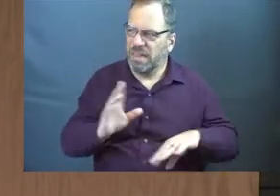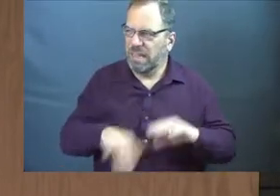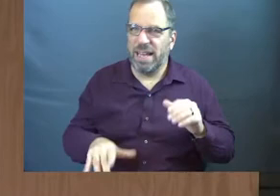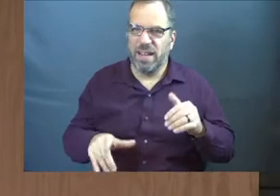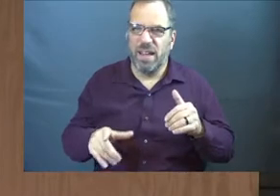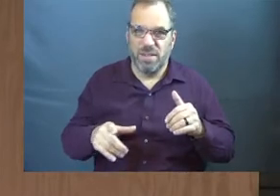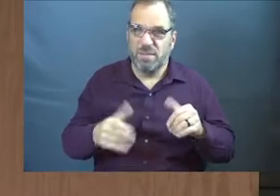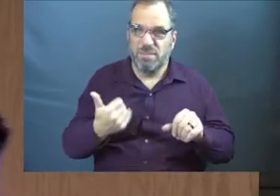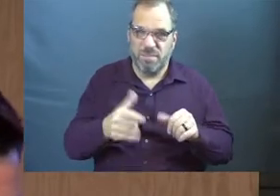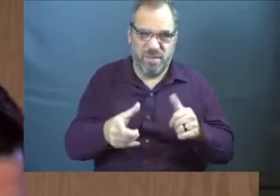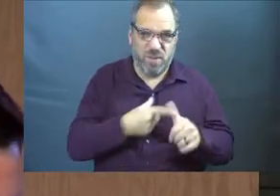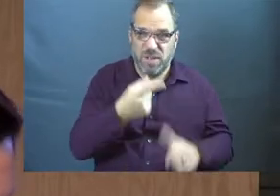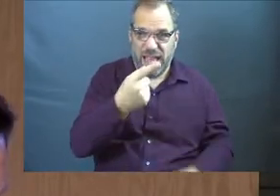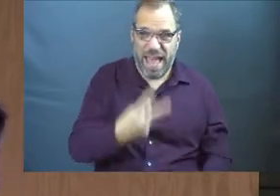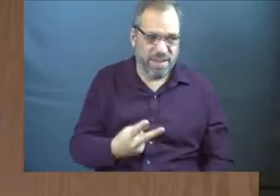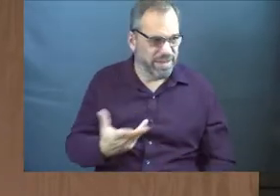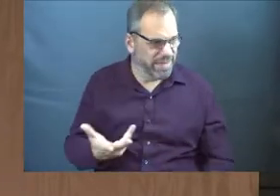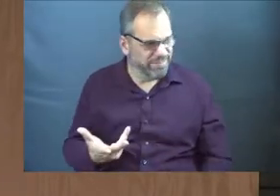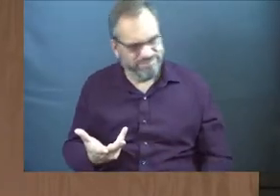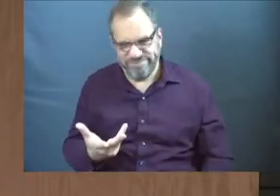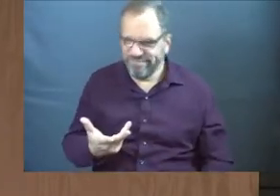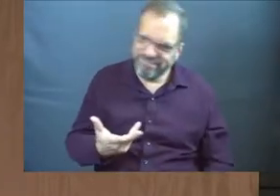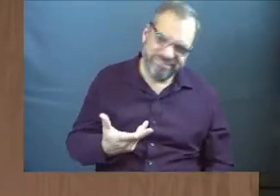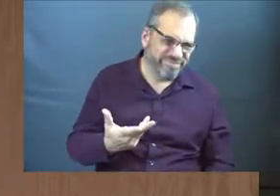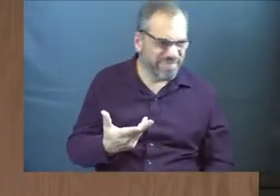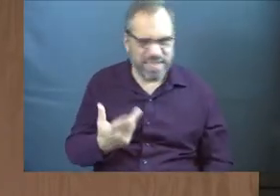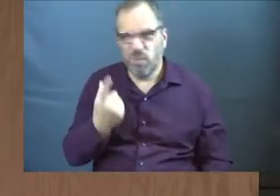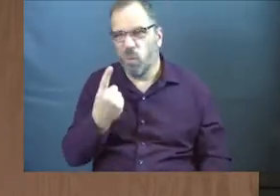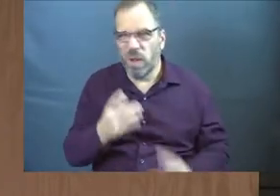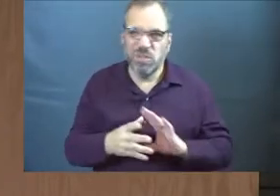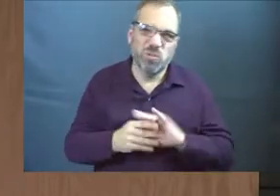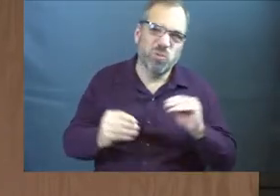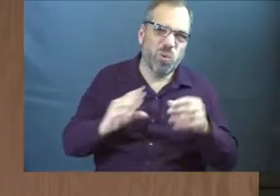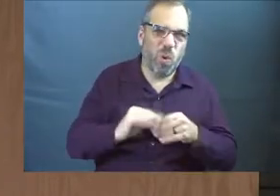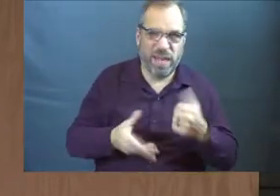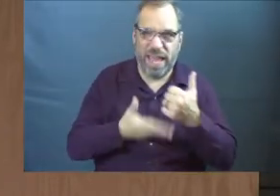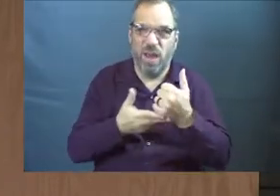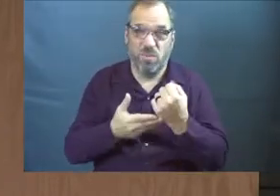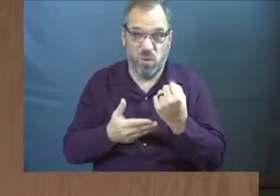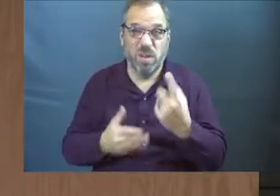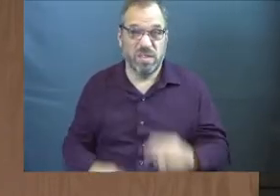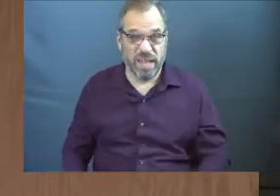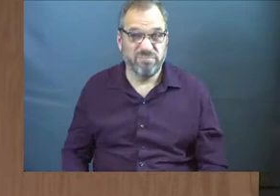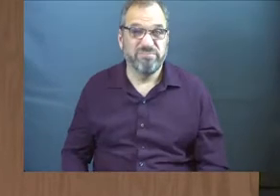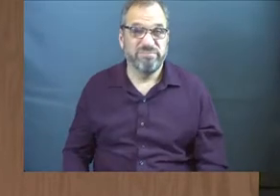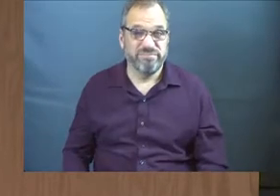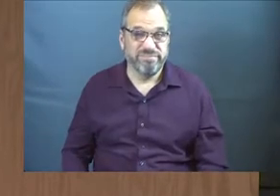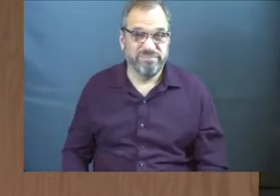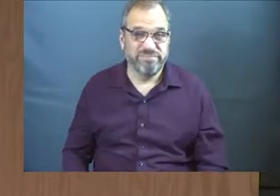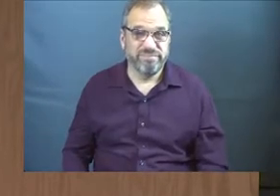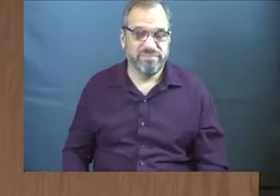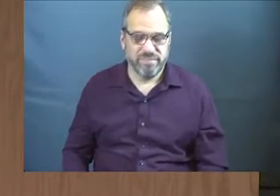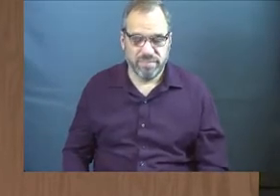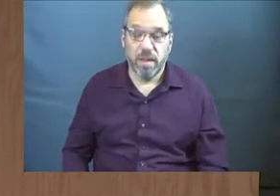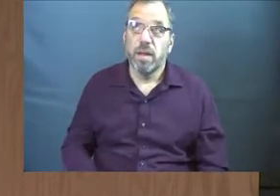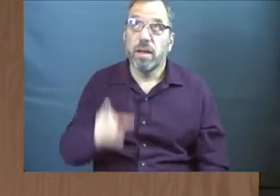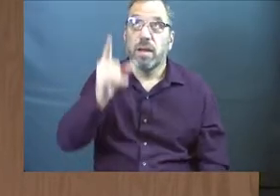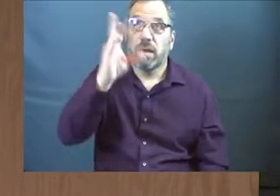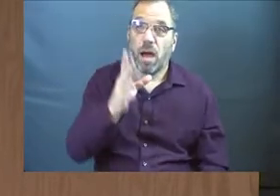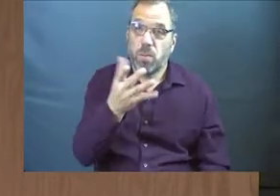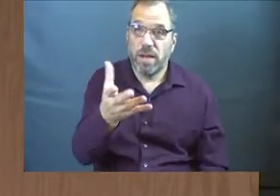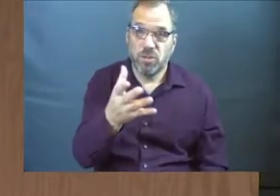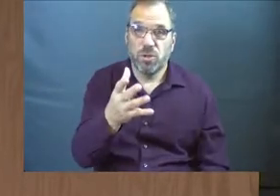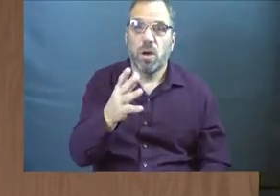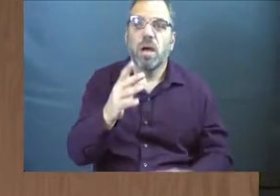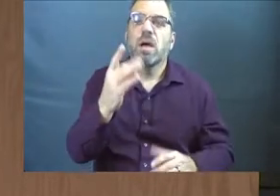the first half of the message is just kind of one story to help you understand. God wants you to